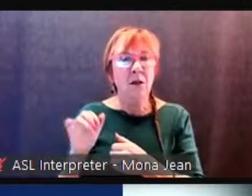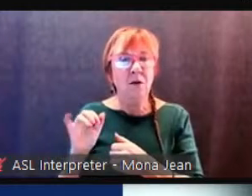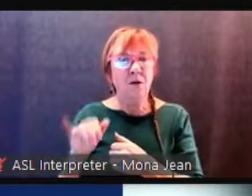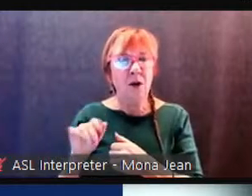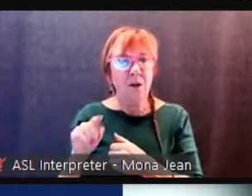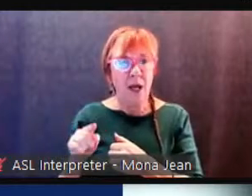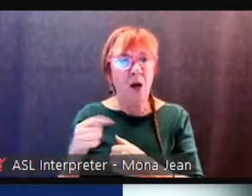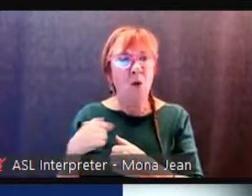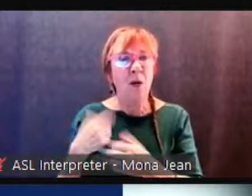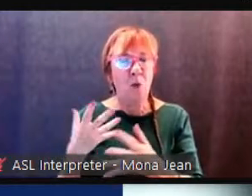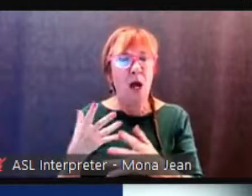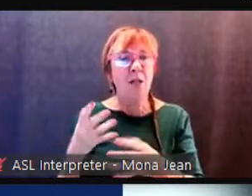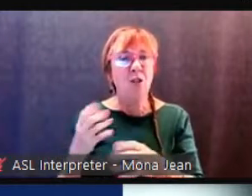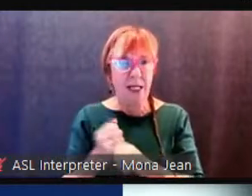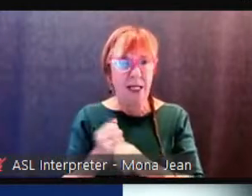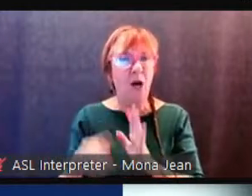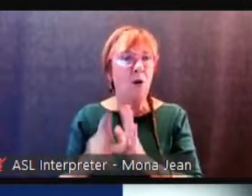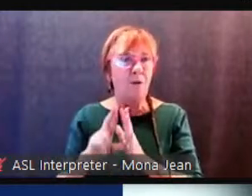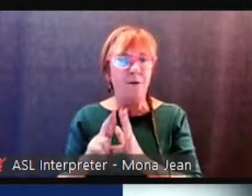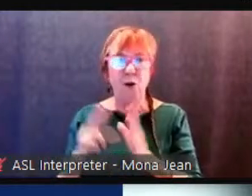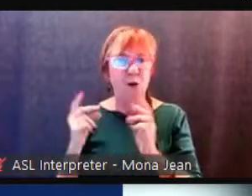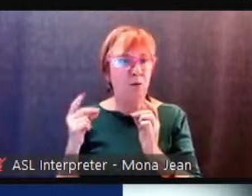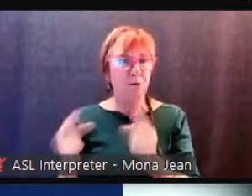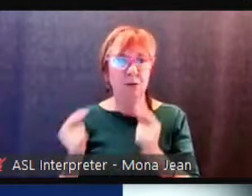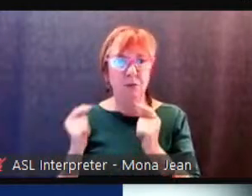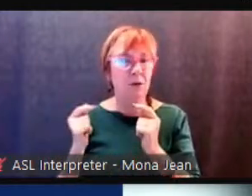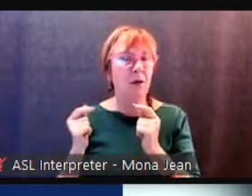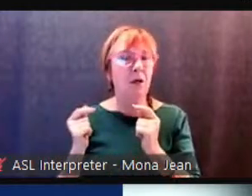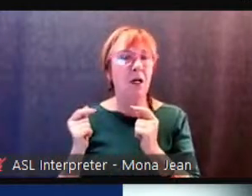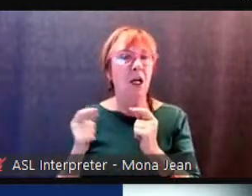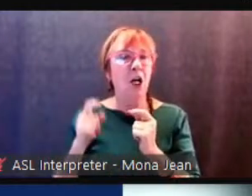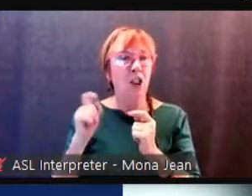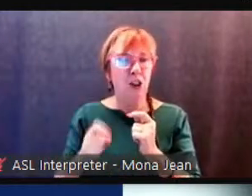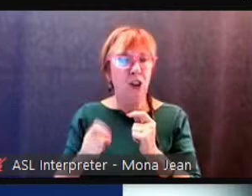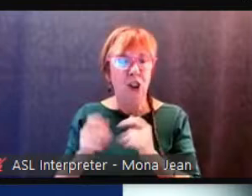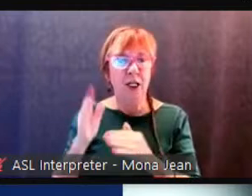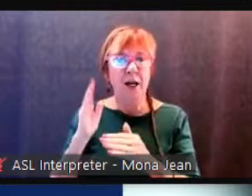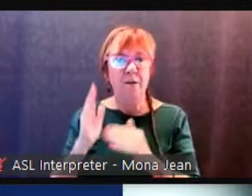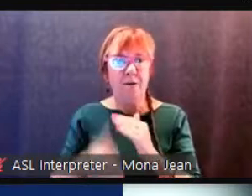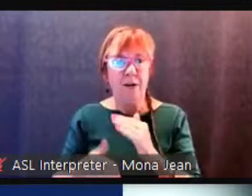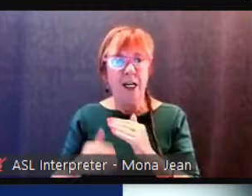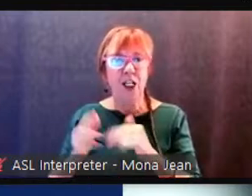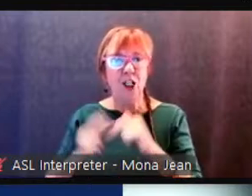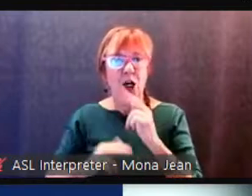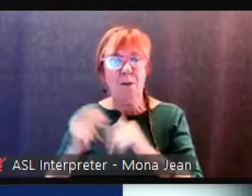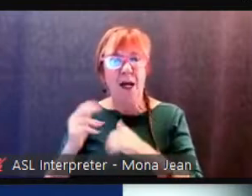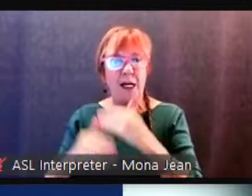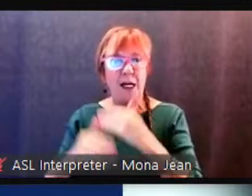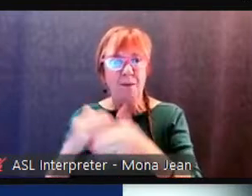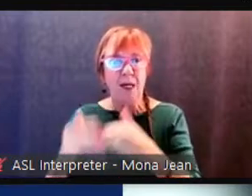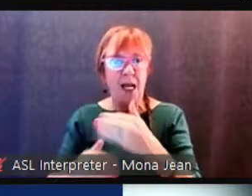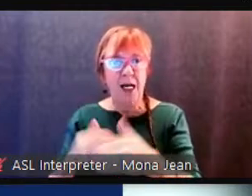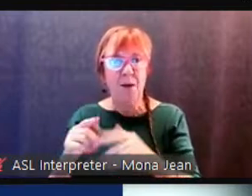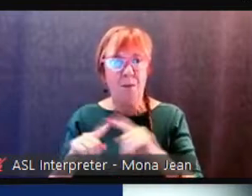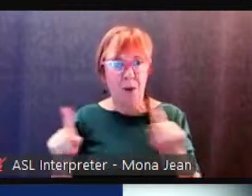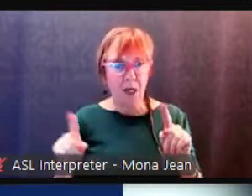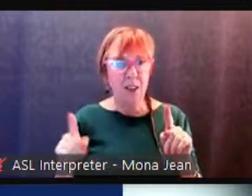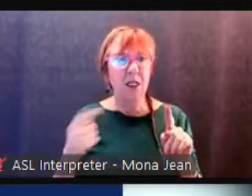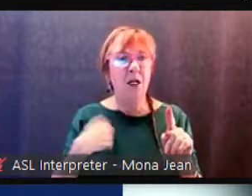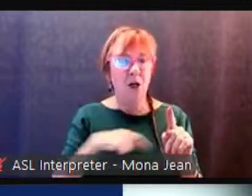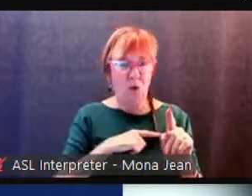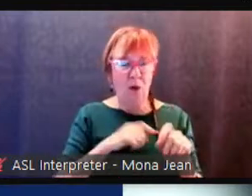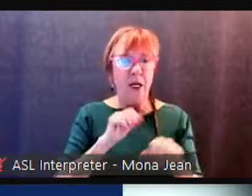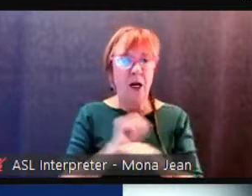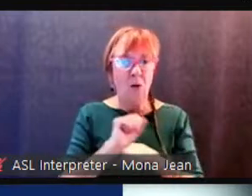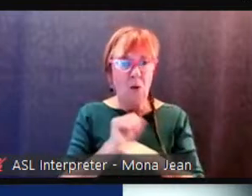we would want to get that reviewed ASAP. It should be through planning's process. Beyond that, though, just to be clear, we are working on